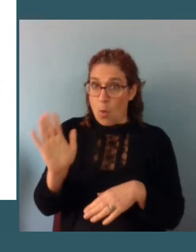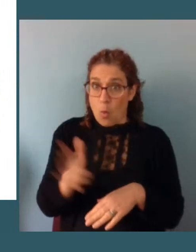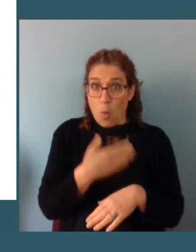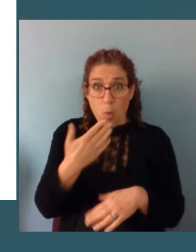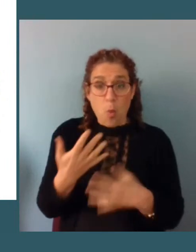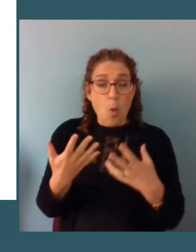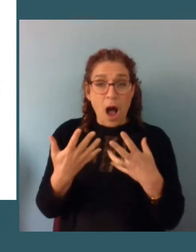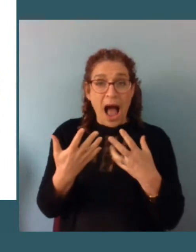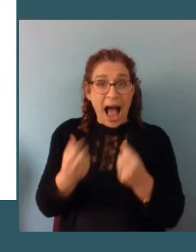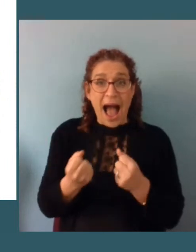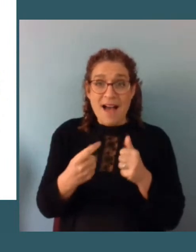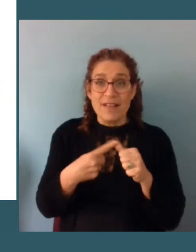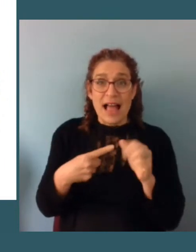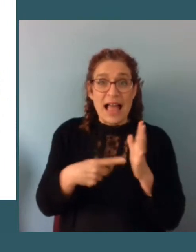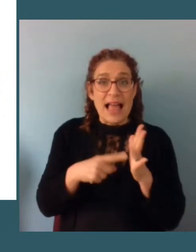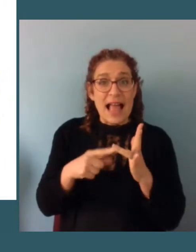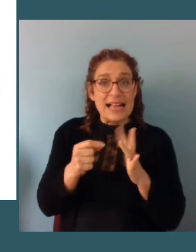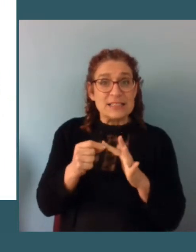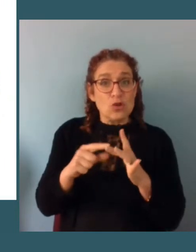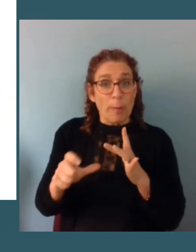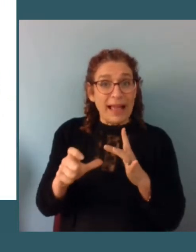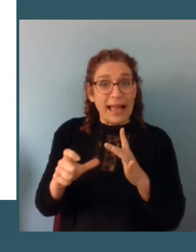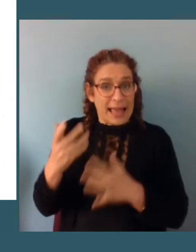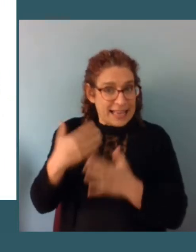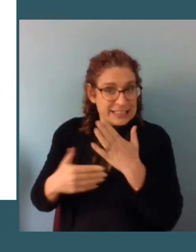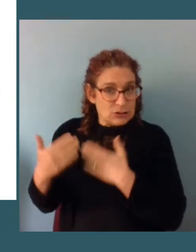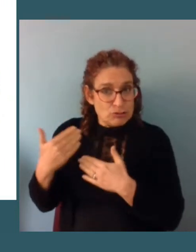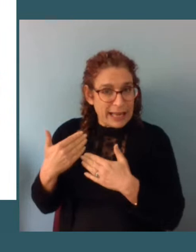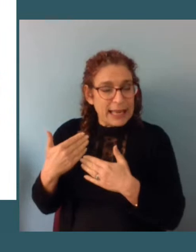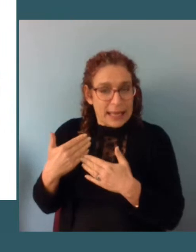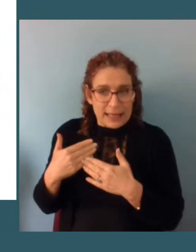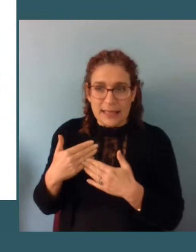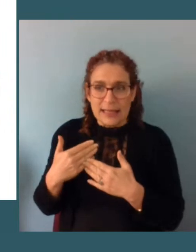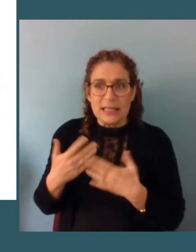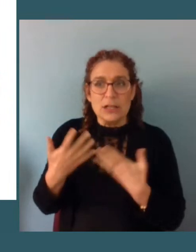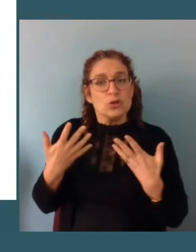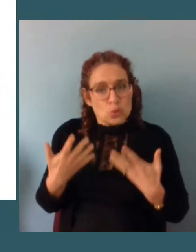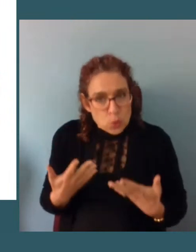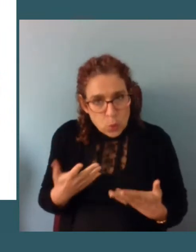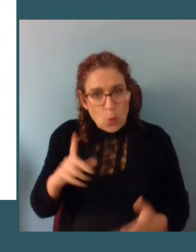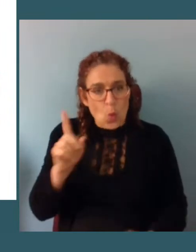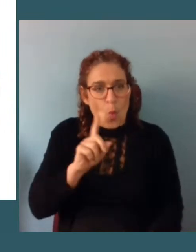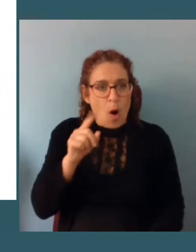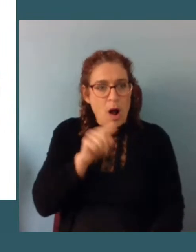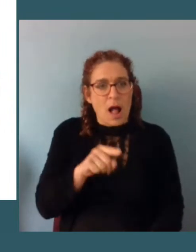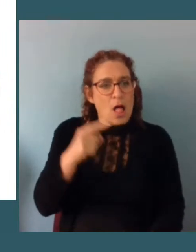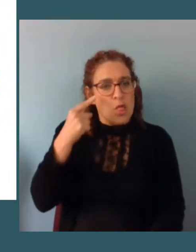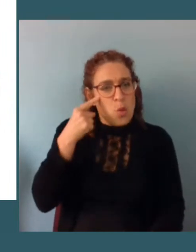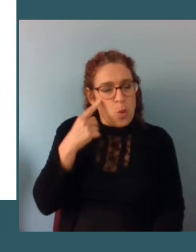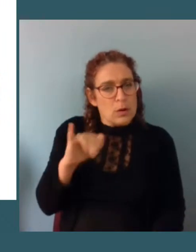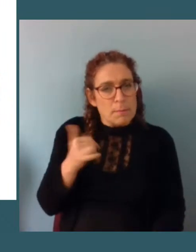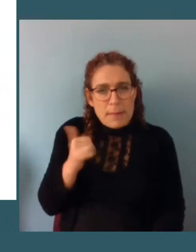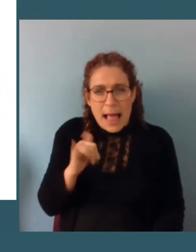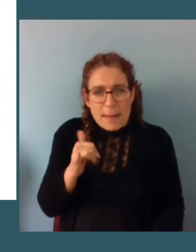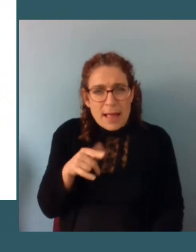atopic history. But so what they think is perhaps there is